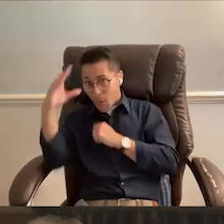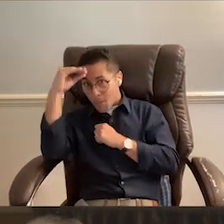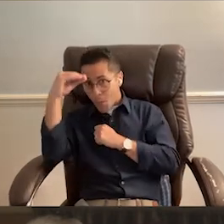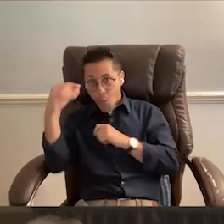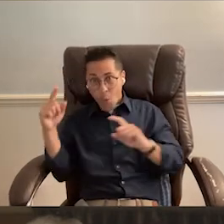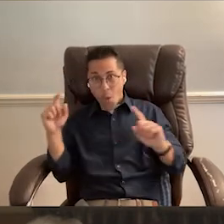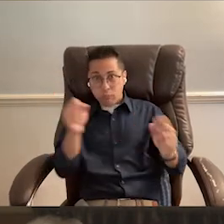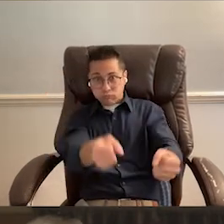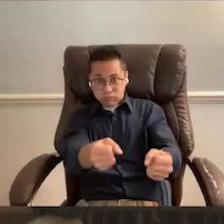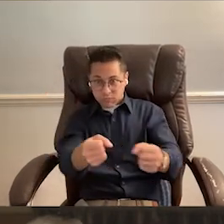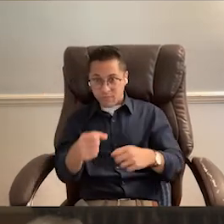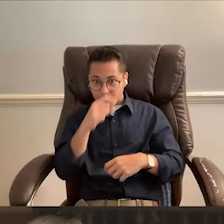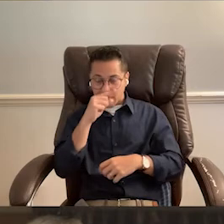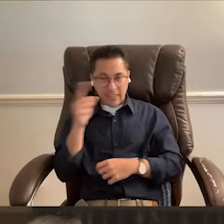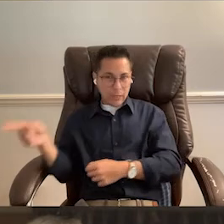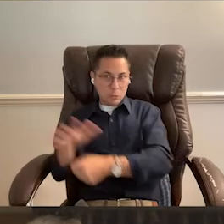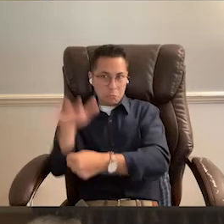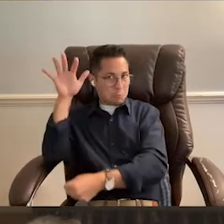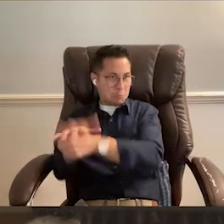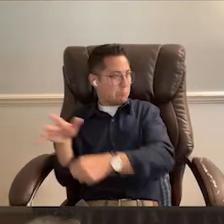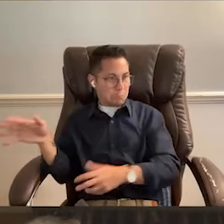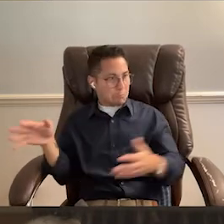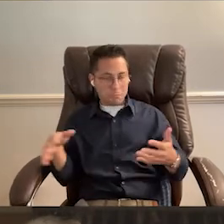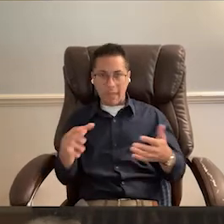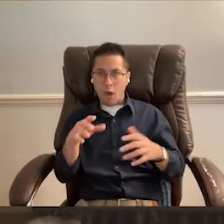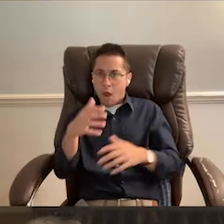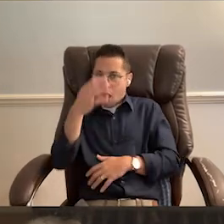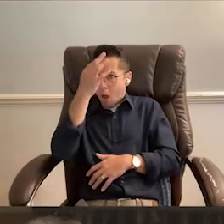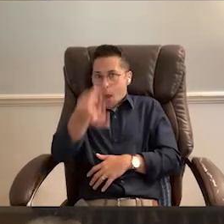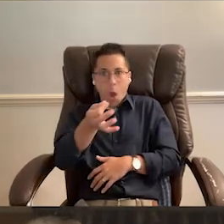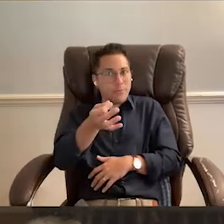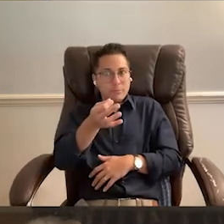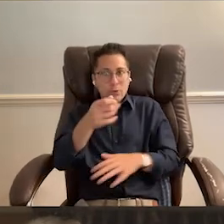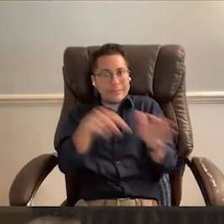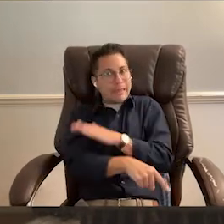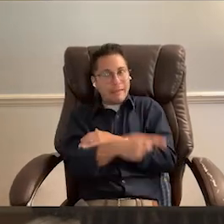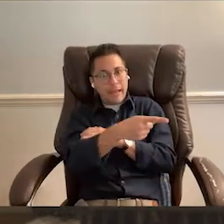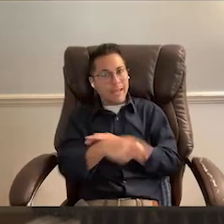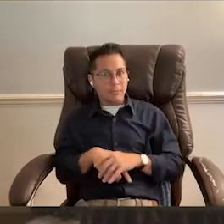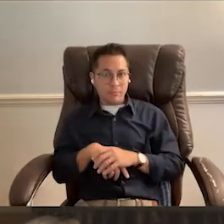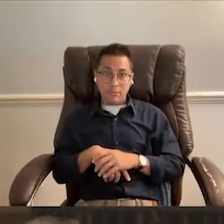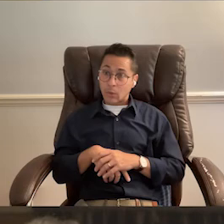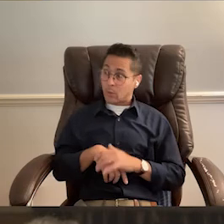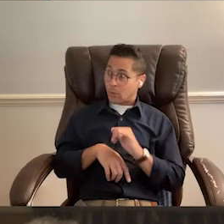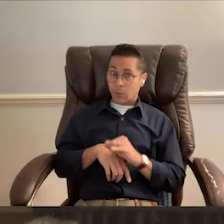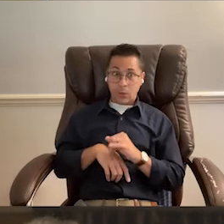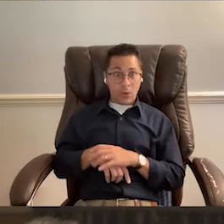of them in the room. And for him, the little boy they put him with, he was like off the chart and